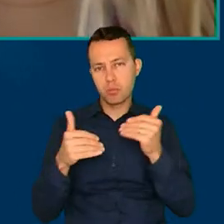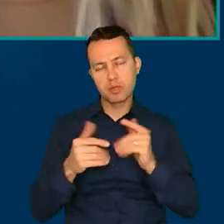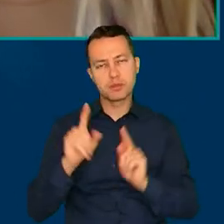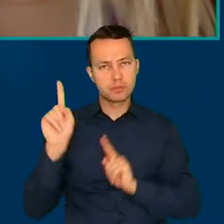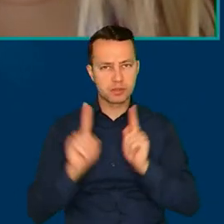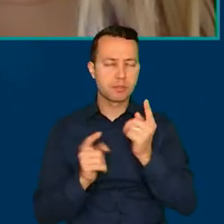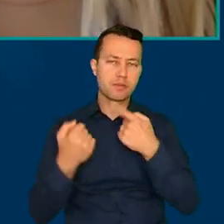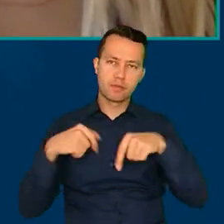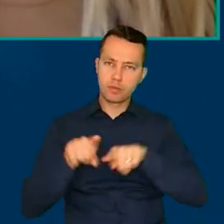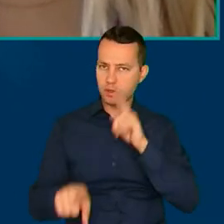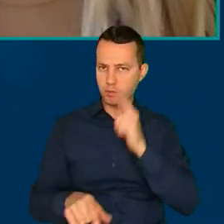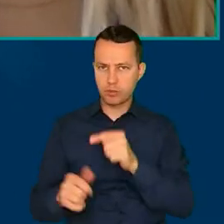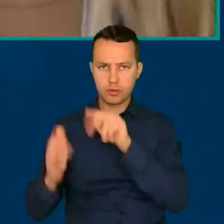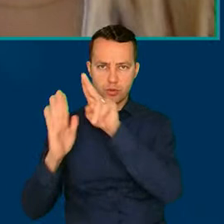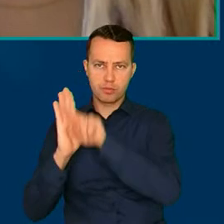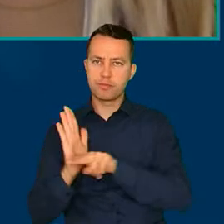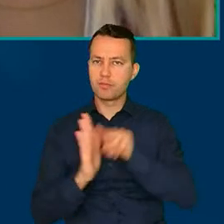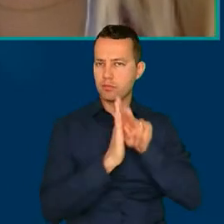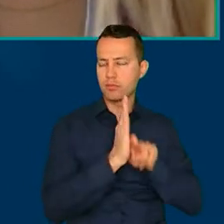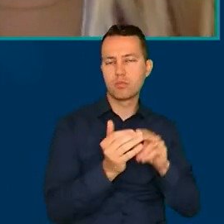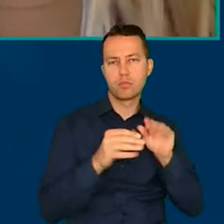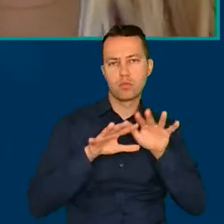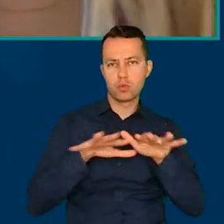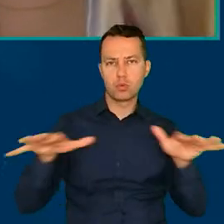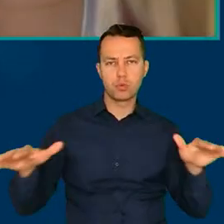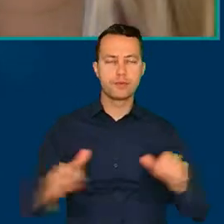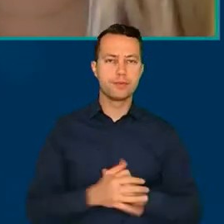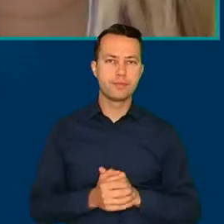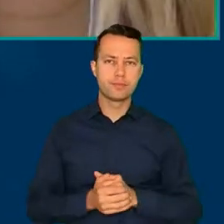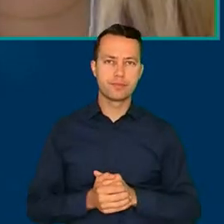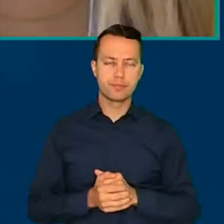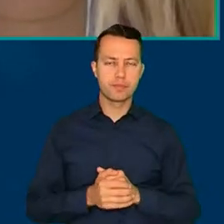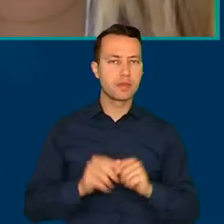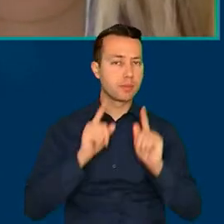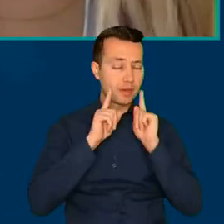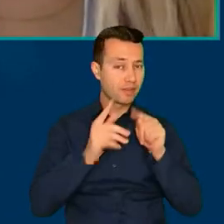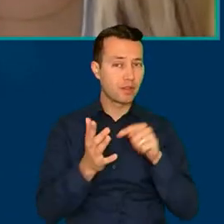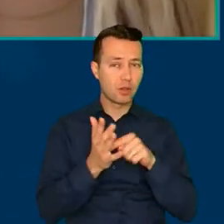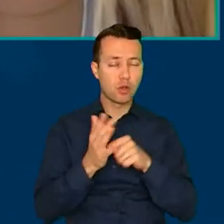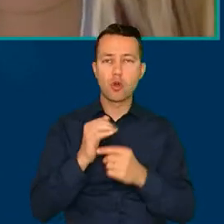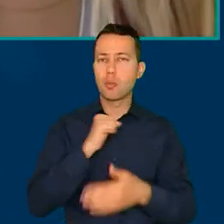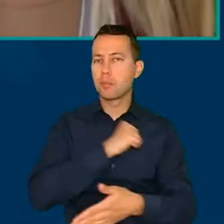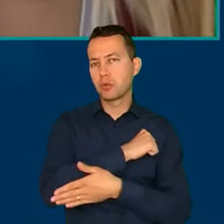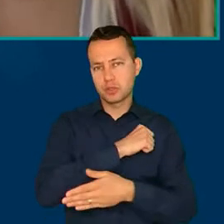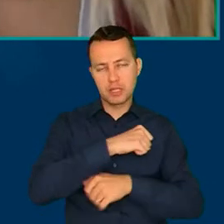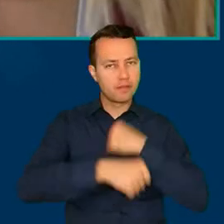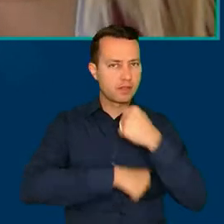of the expectation, or at least a way of responding to it. Next slide, please.